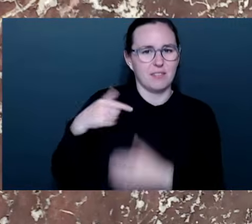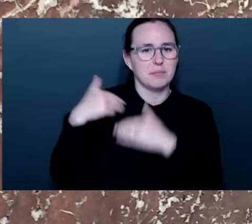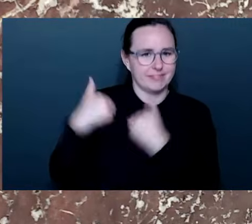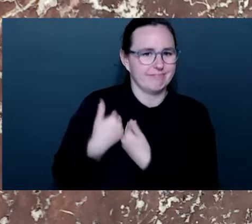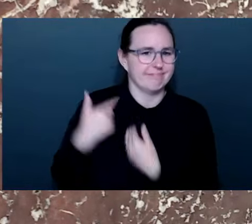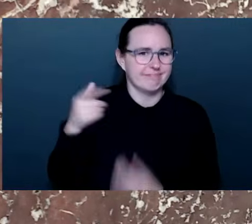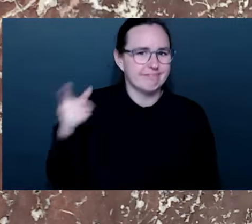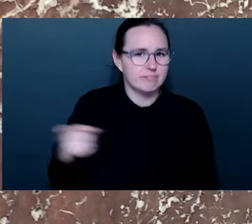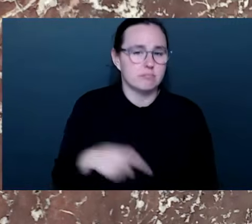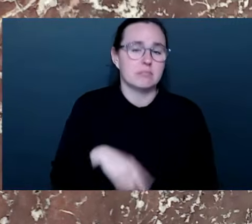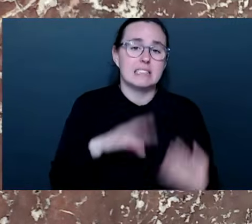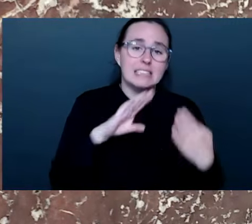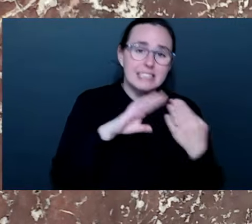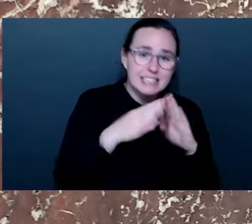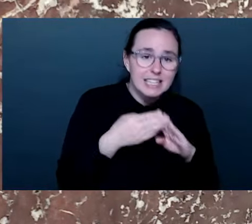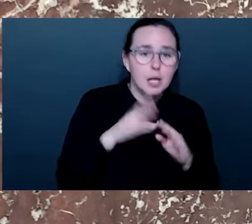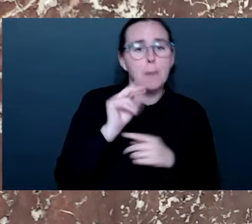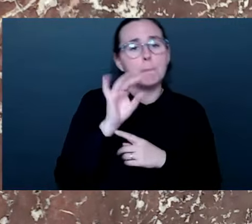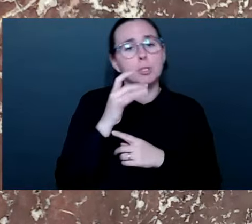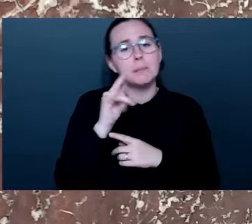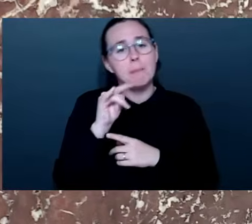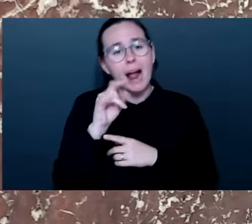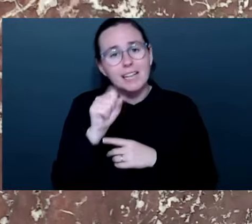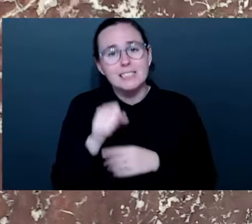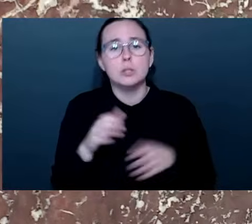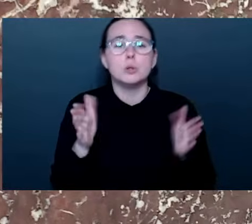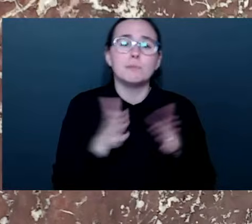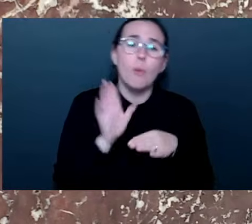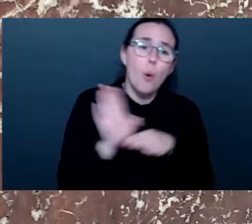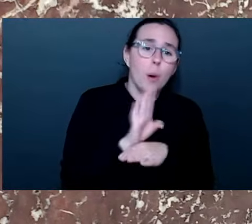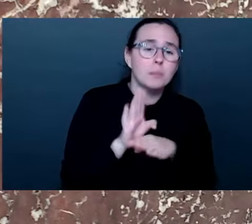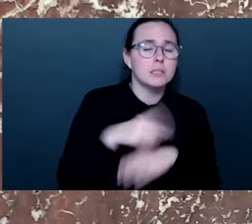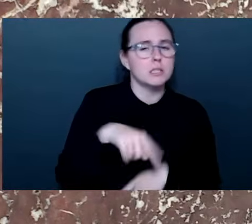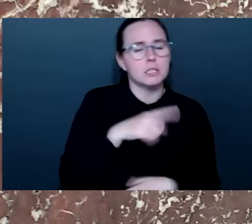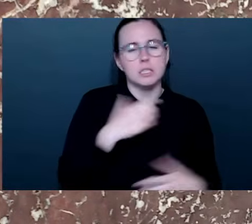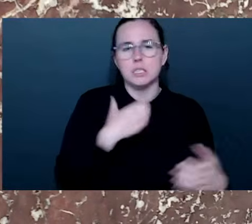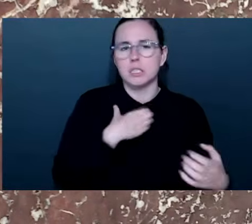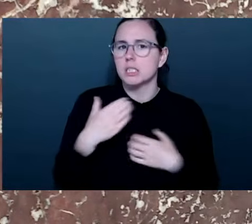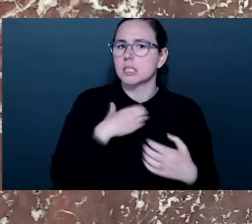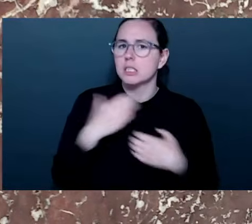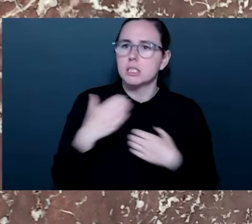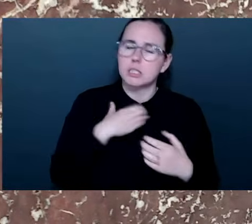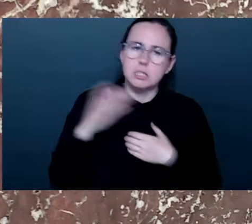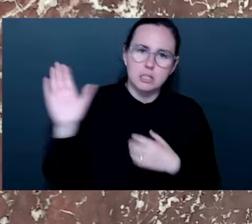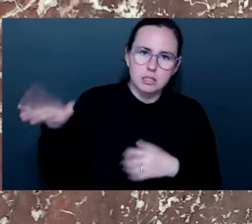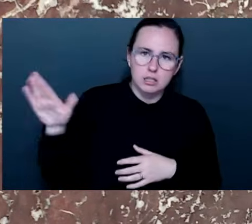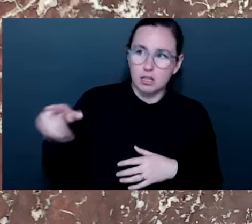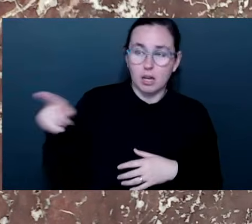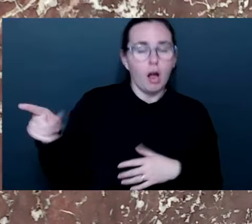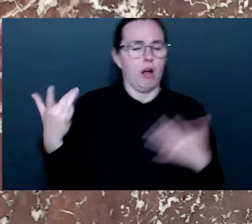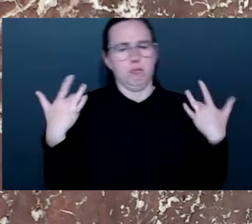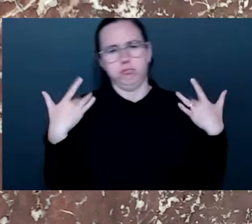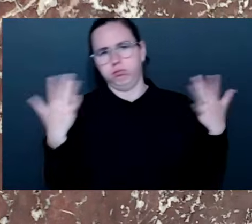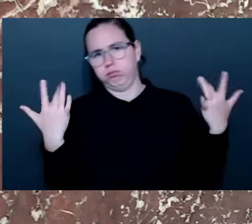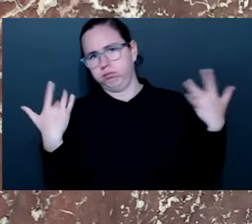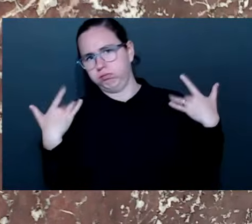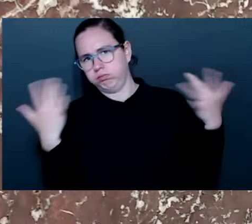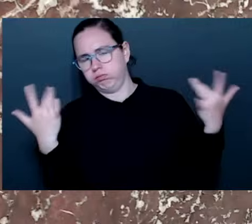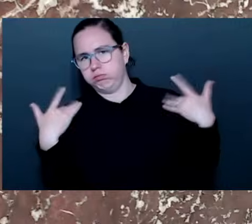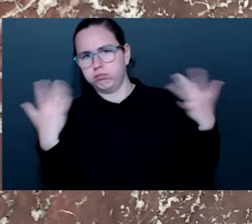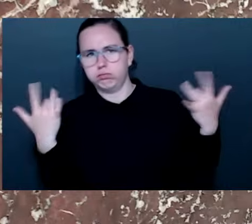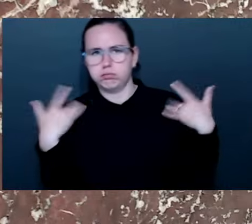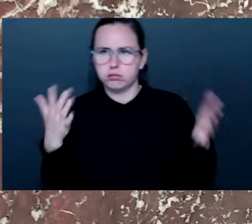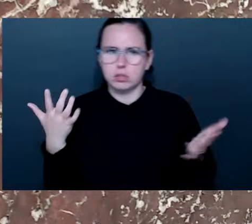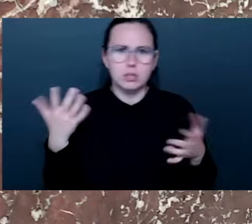of downloading and the extra costs being put on them as small businesses. In fact, in 2024, Kamloops actually commissioned